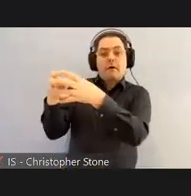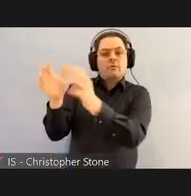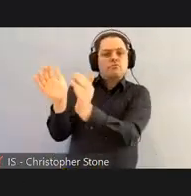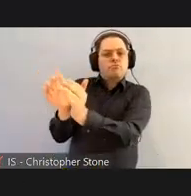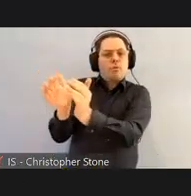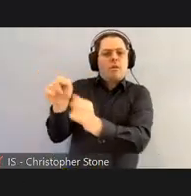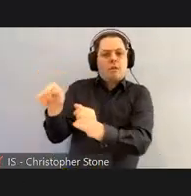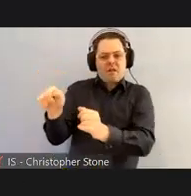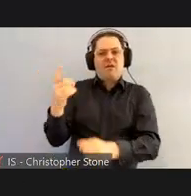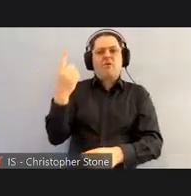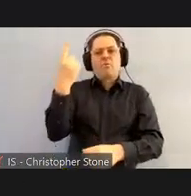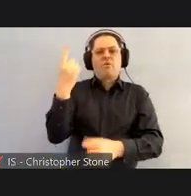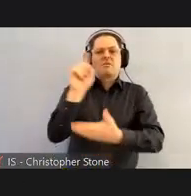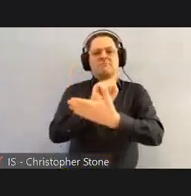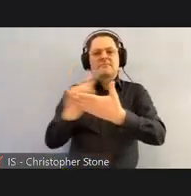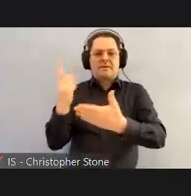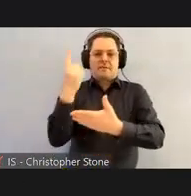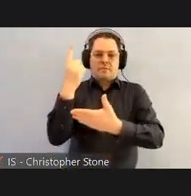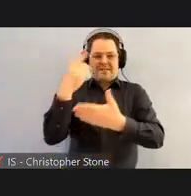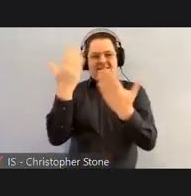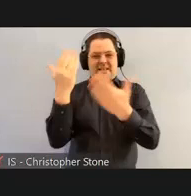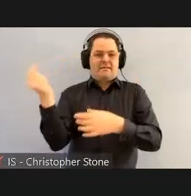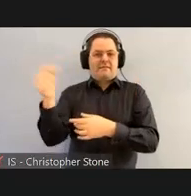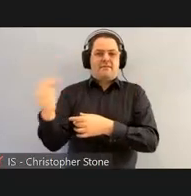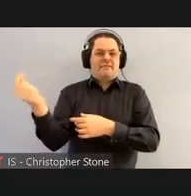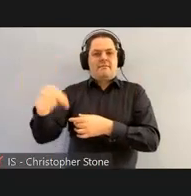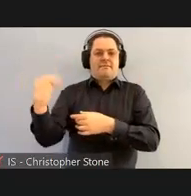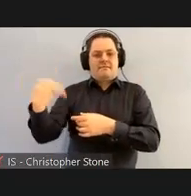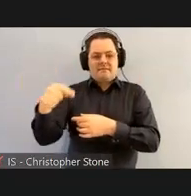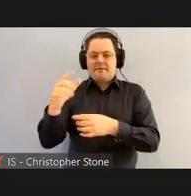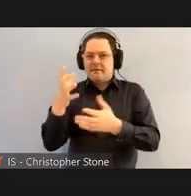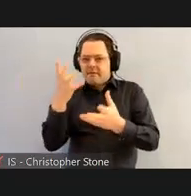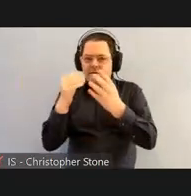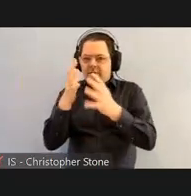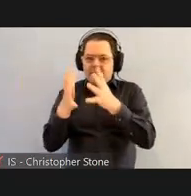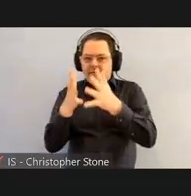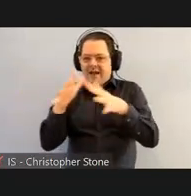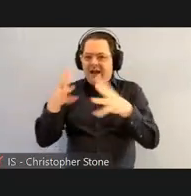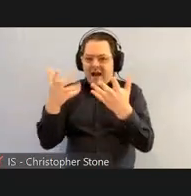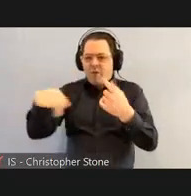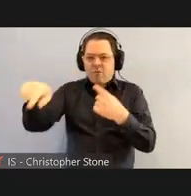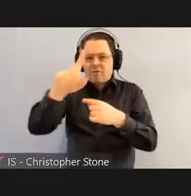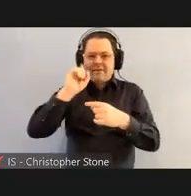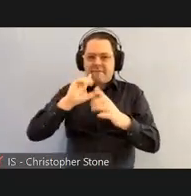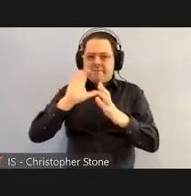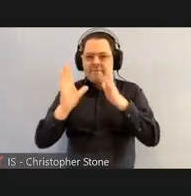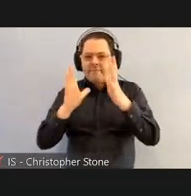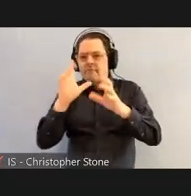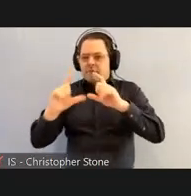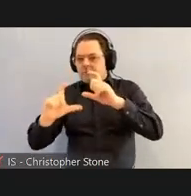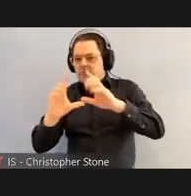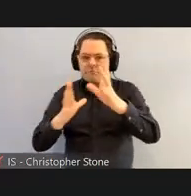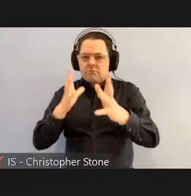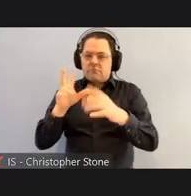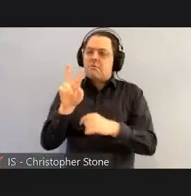the school every Wednesday to learn how to communicate with their deaf children. And there we were